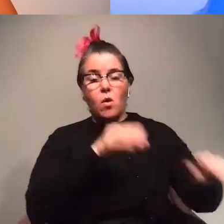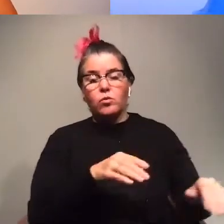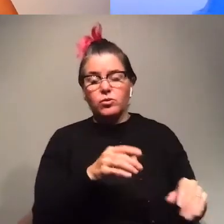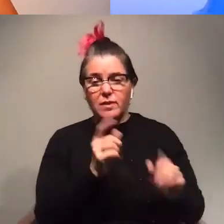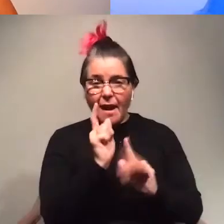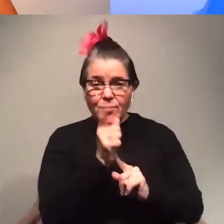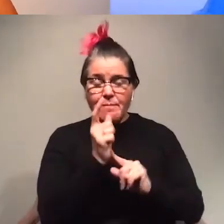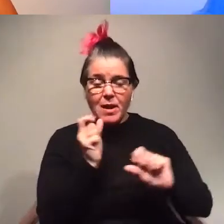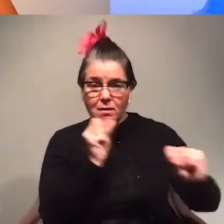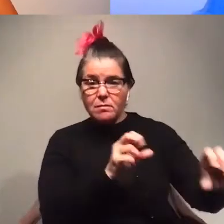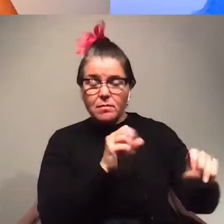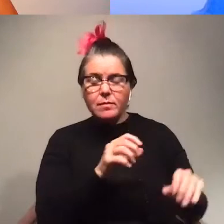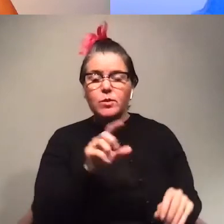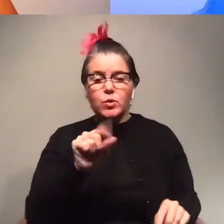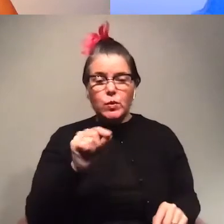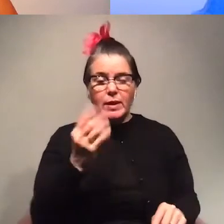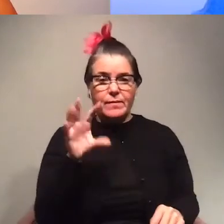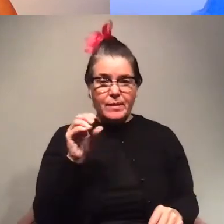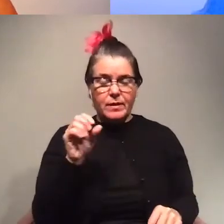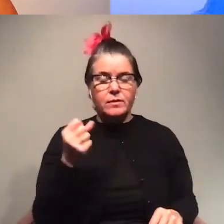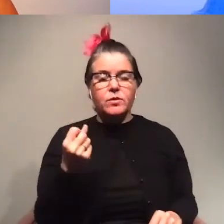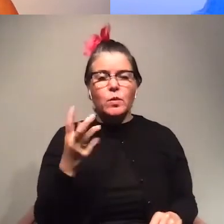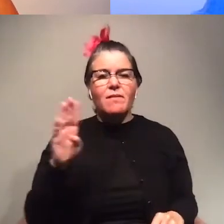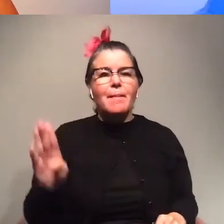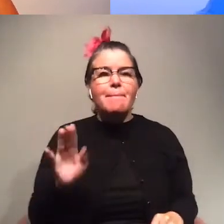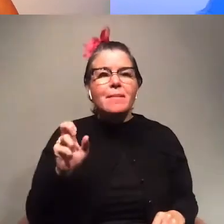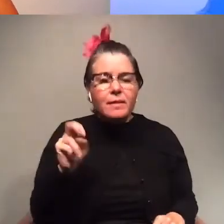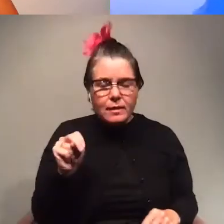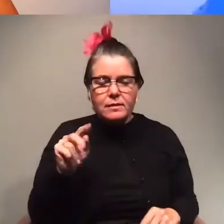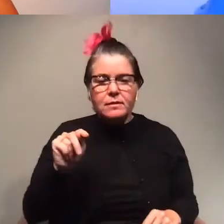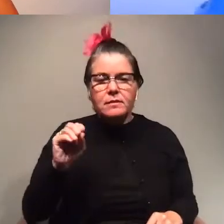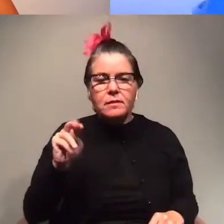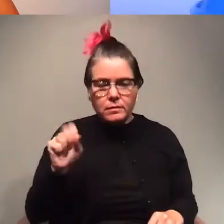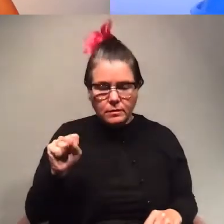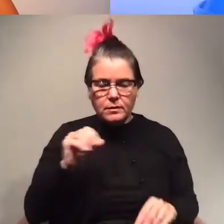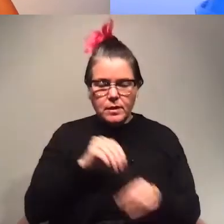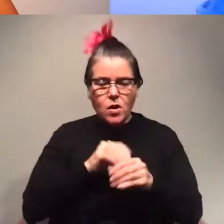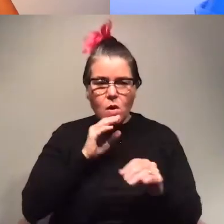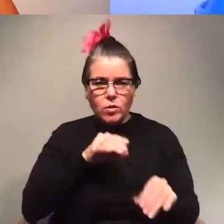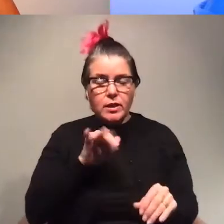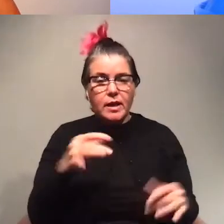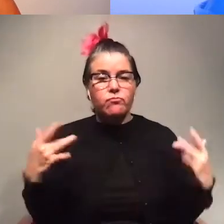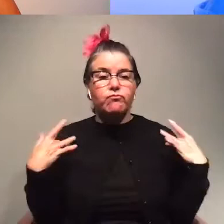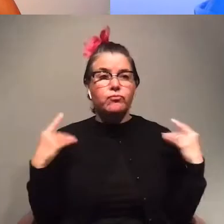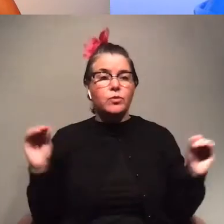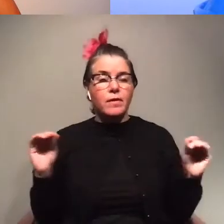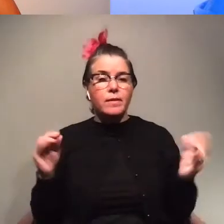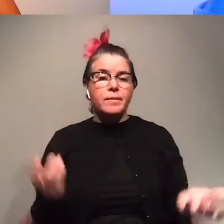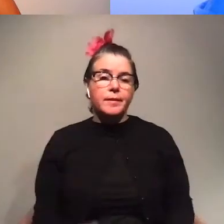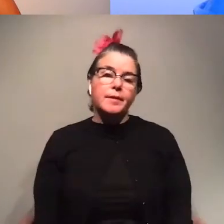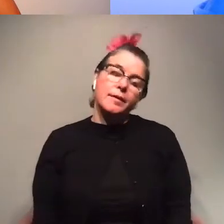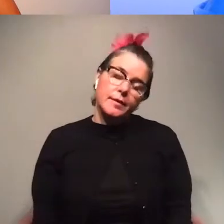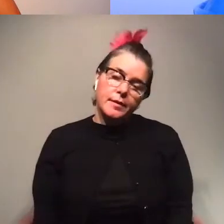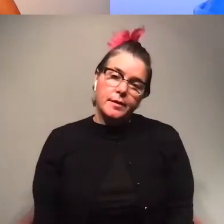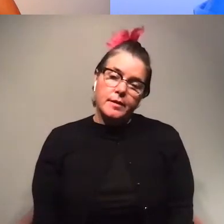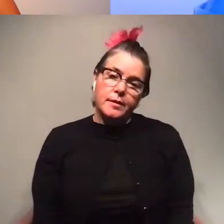by 2050, we're going to have 12 billion tons in our oceans if we do nothing at all. So the question